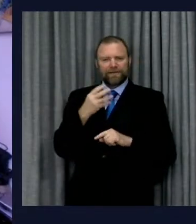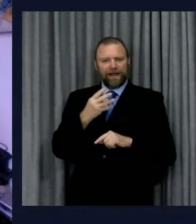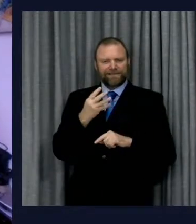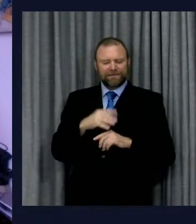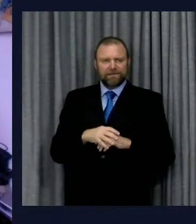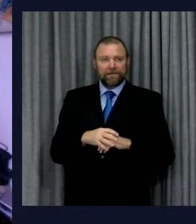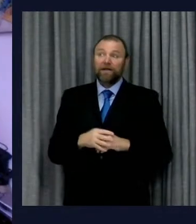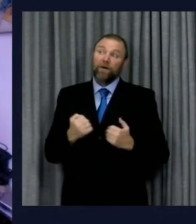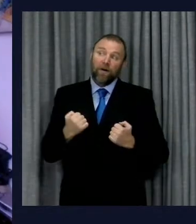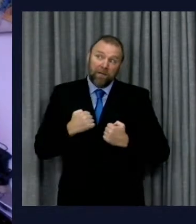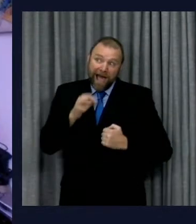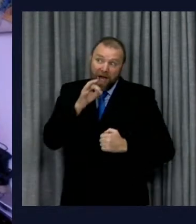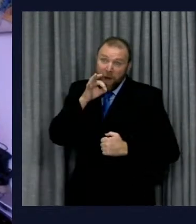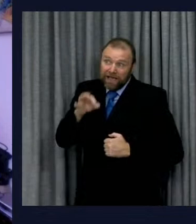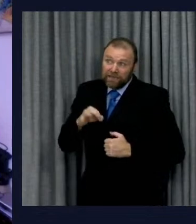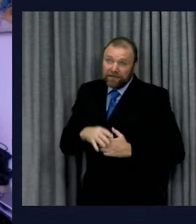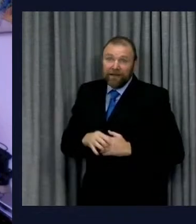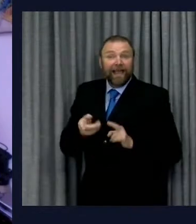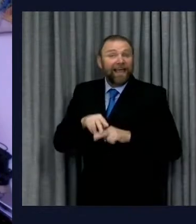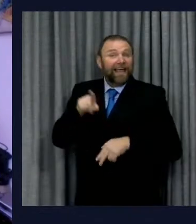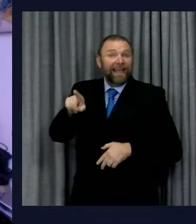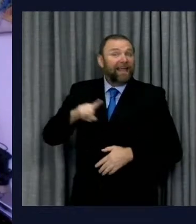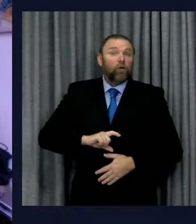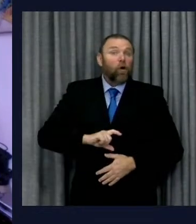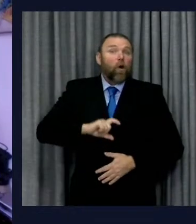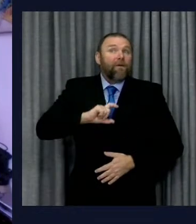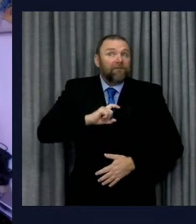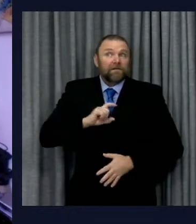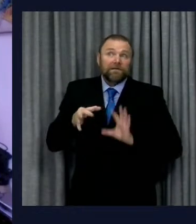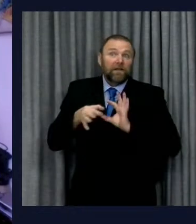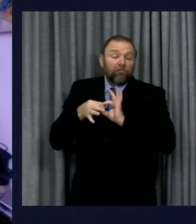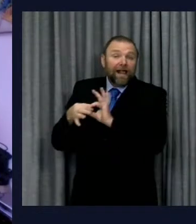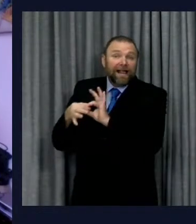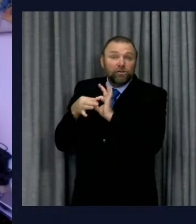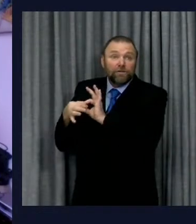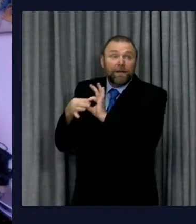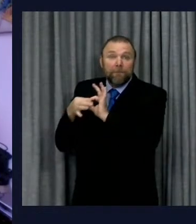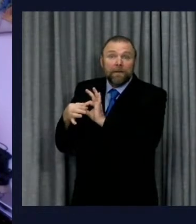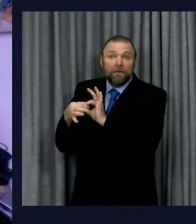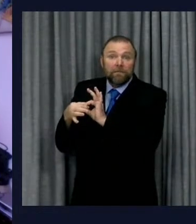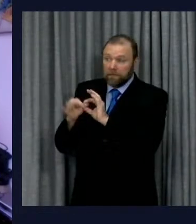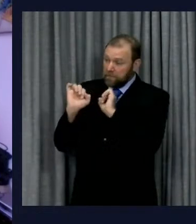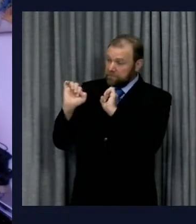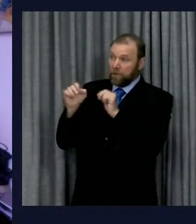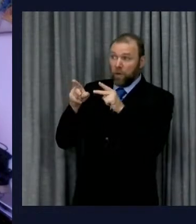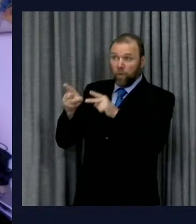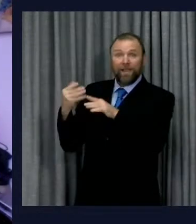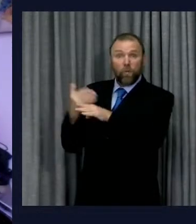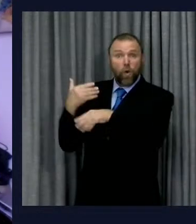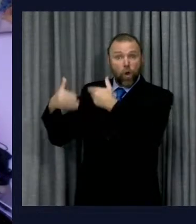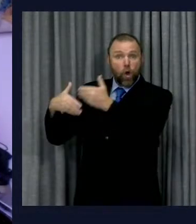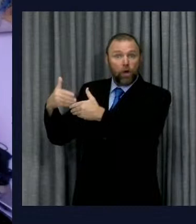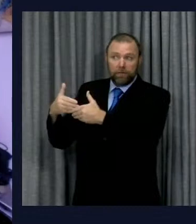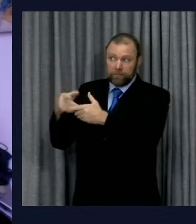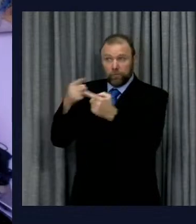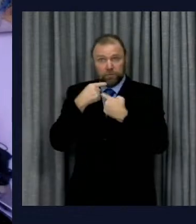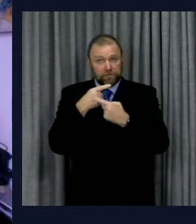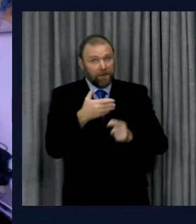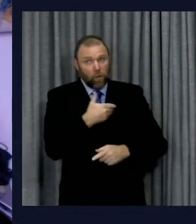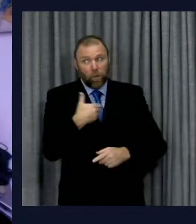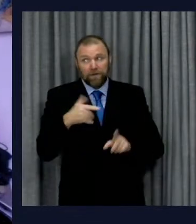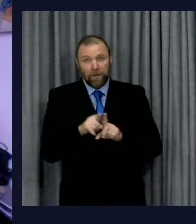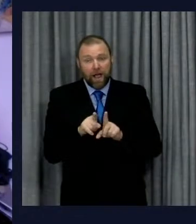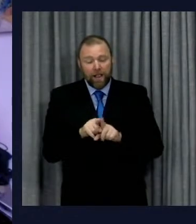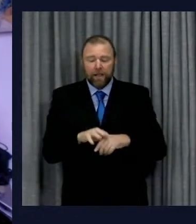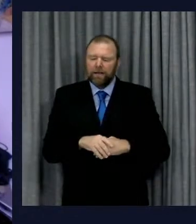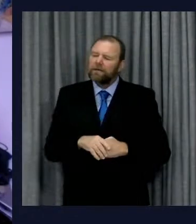My question is, if you are not confident in the relationship and the mechanisms of Westminster, as you've alluded to this morning as well, is it